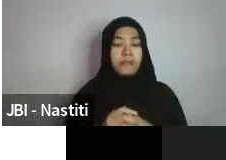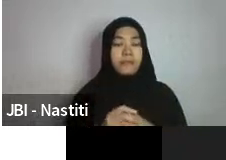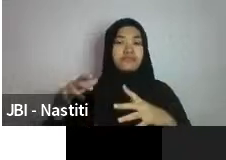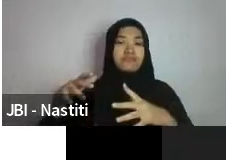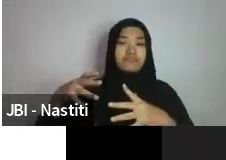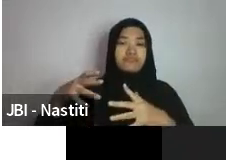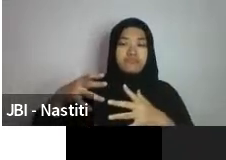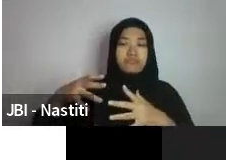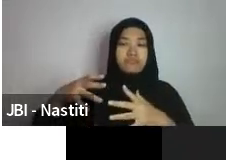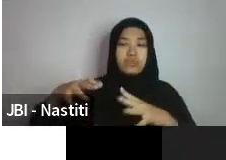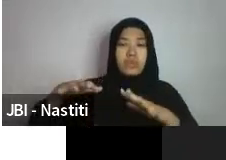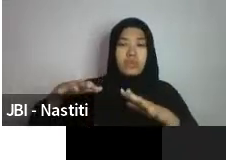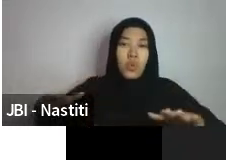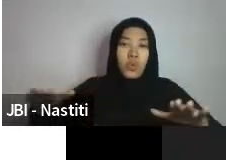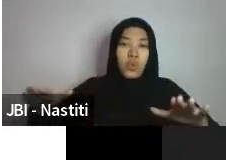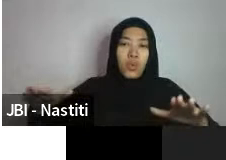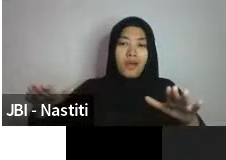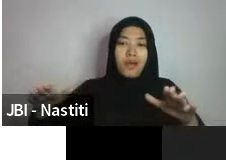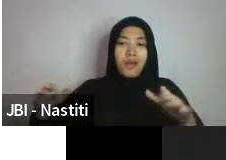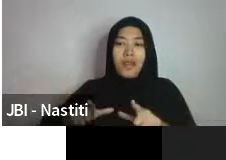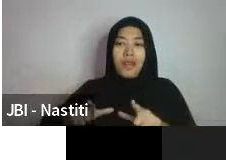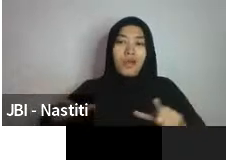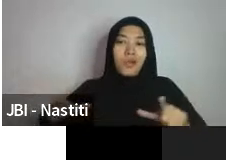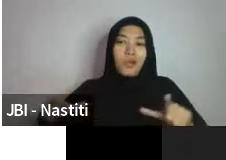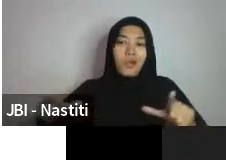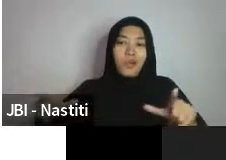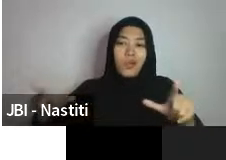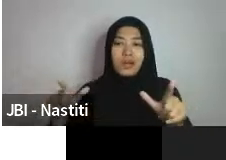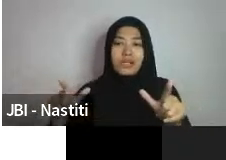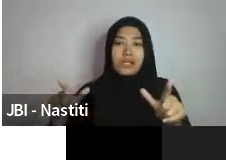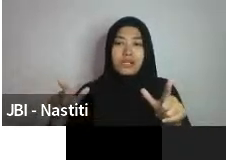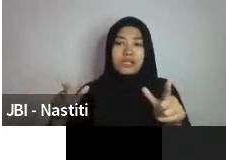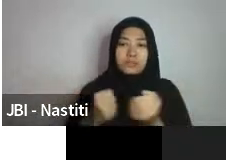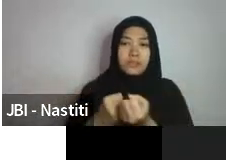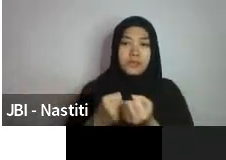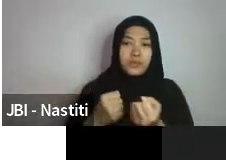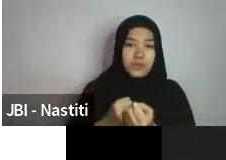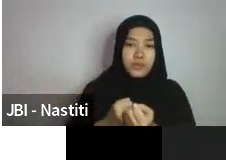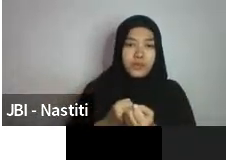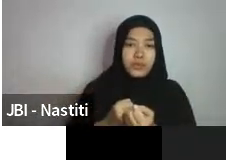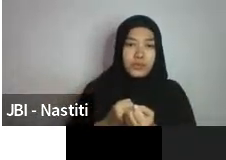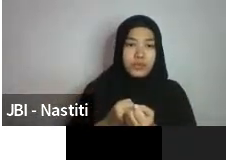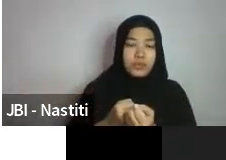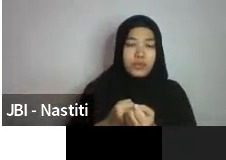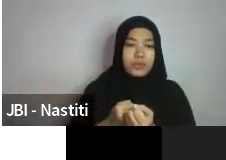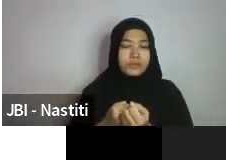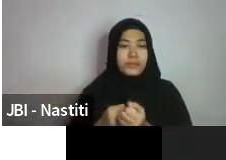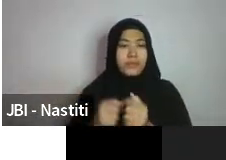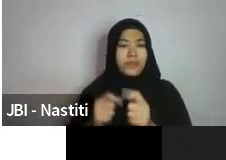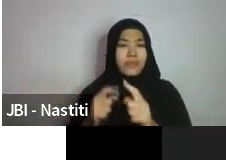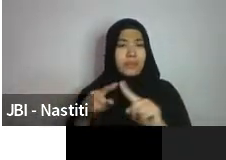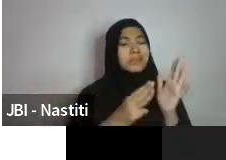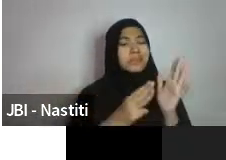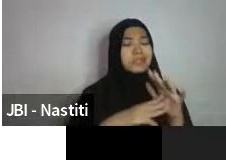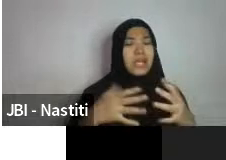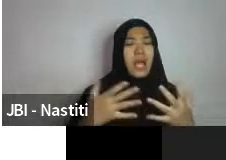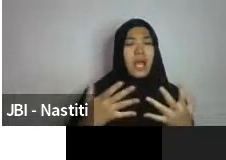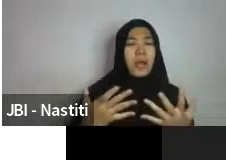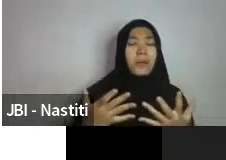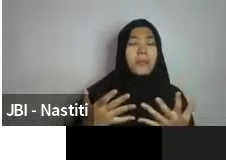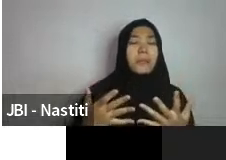was not part of it. The problems, like mental hospital care everywhere, overcrowding, reductions in